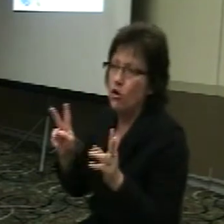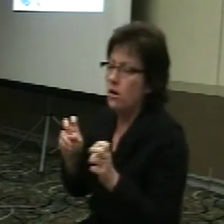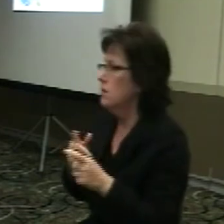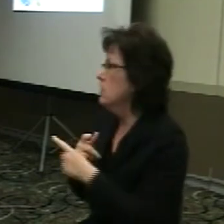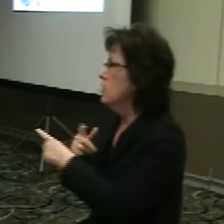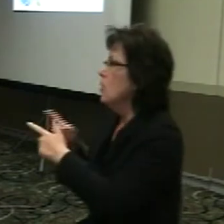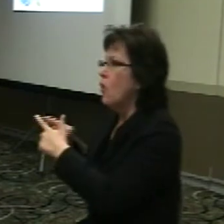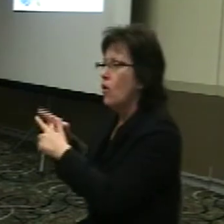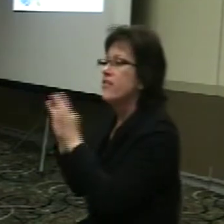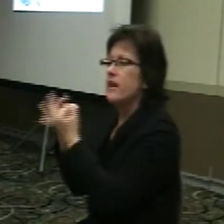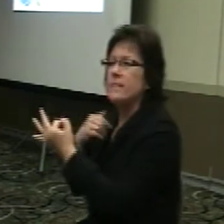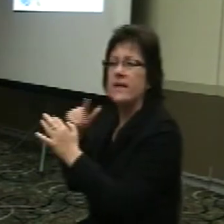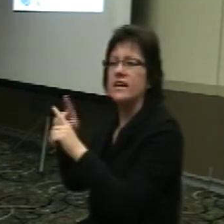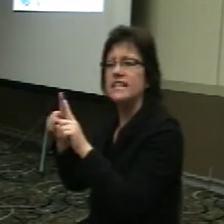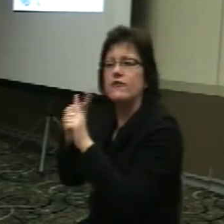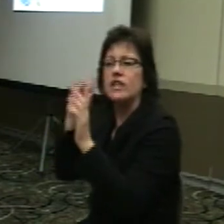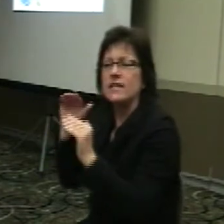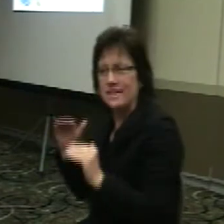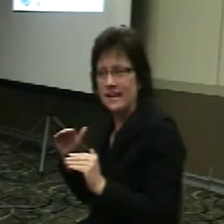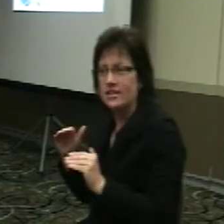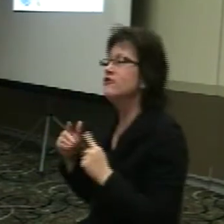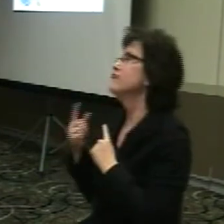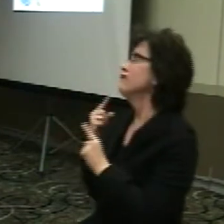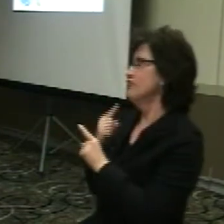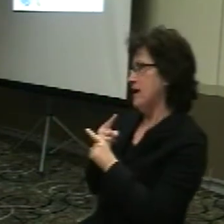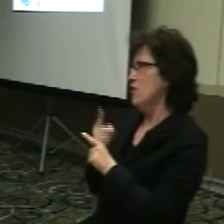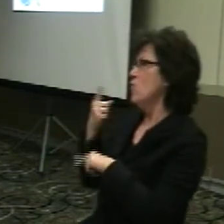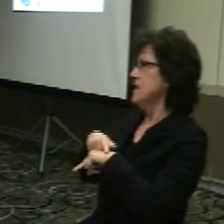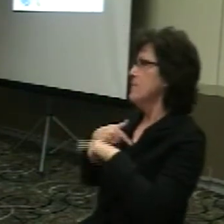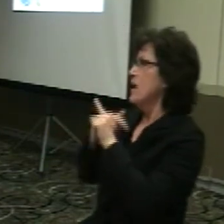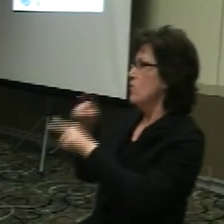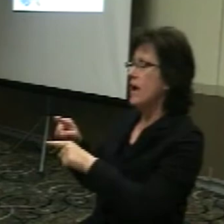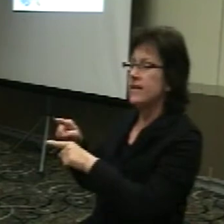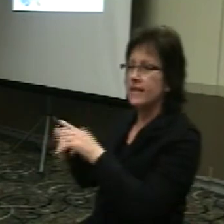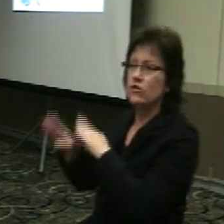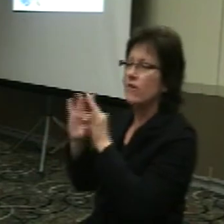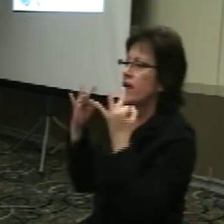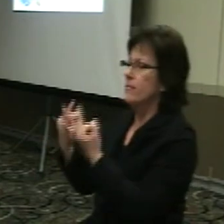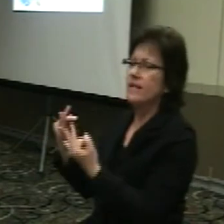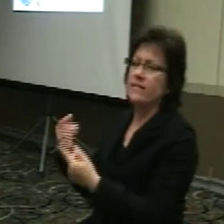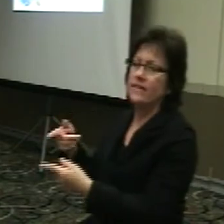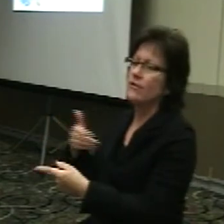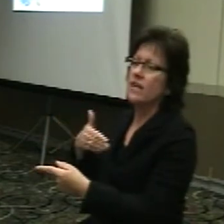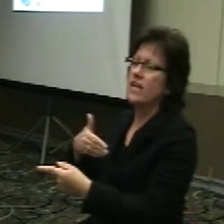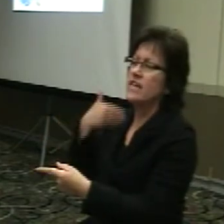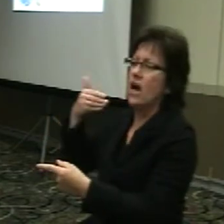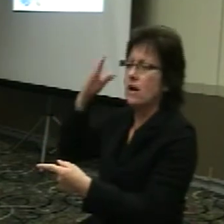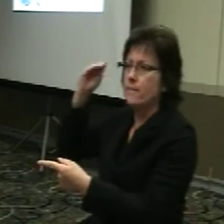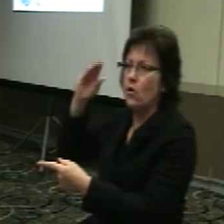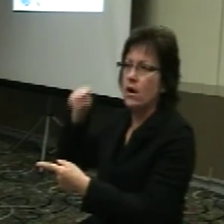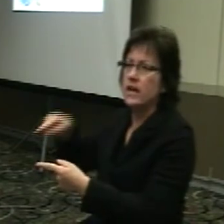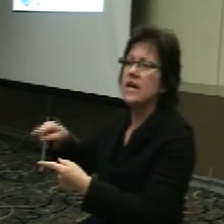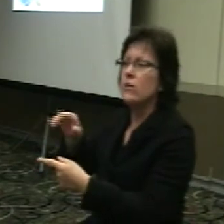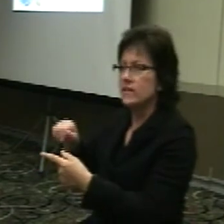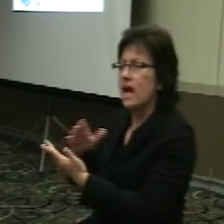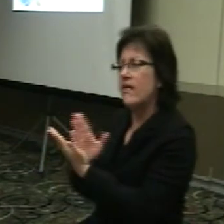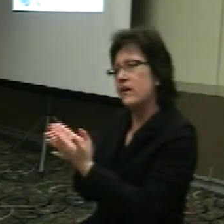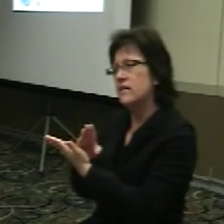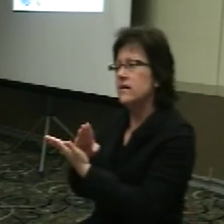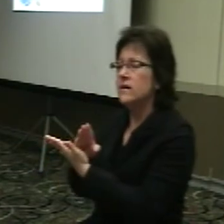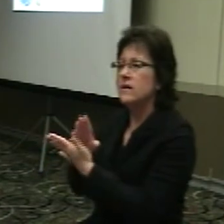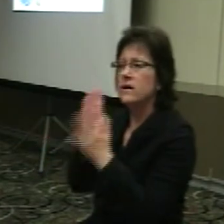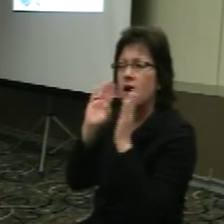expectations. Yeah. I went into one family one time, and the kid it was a young boy who was on the spectrum, but he